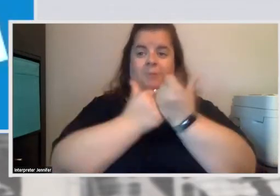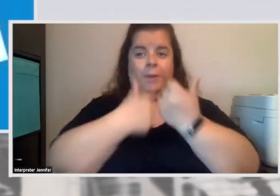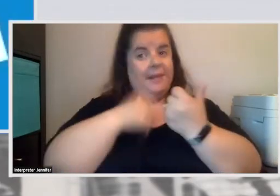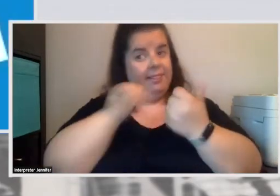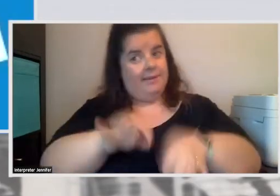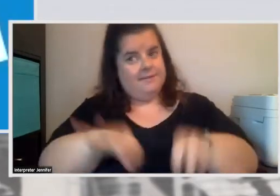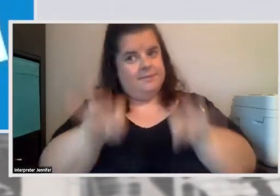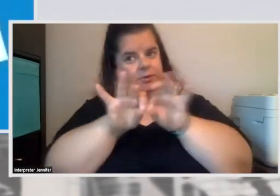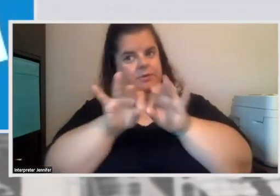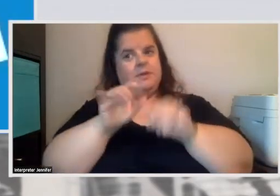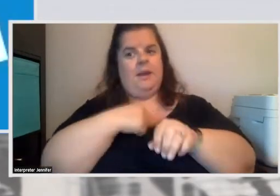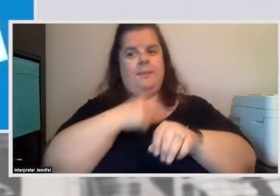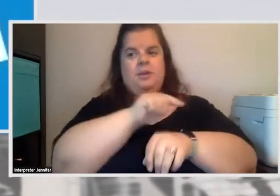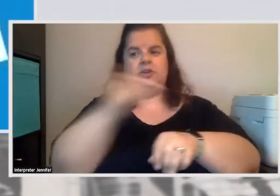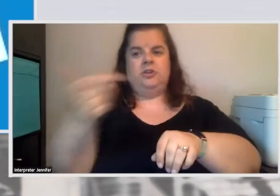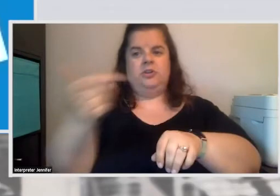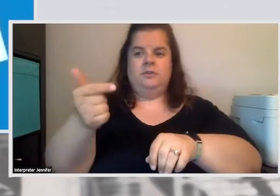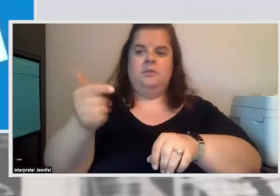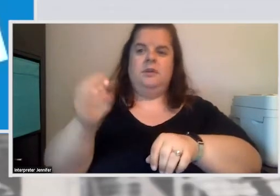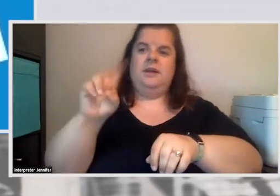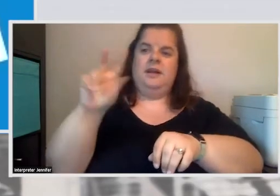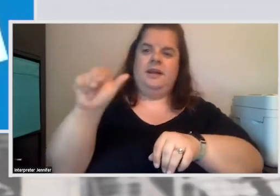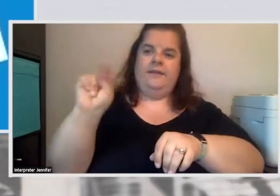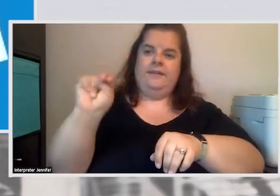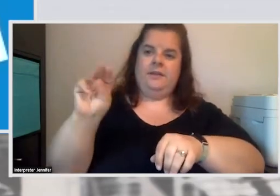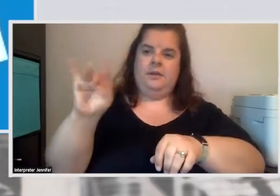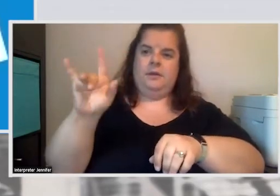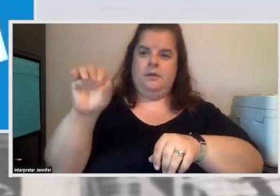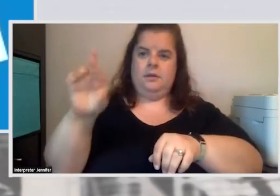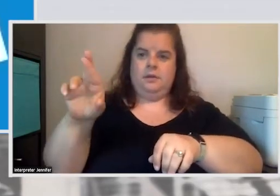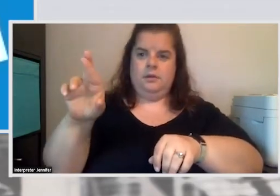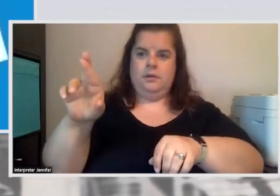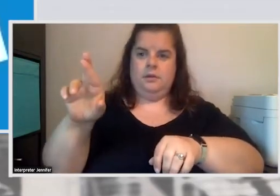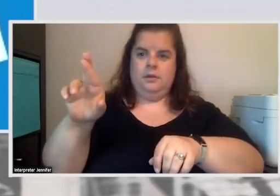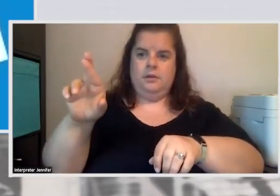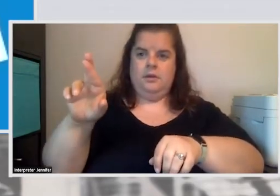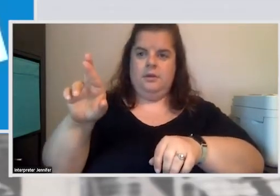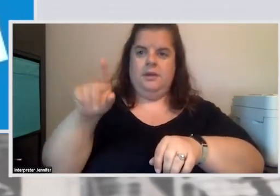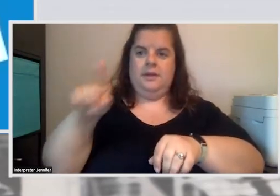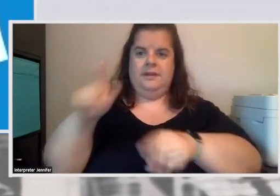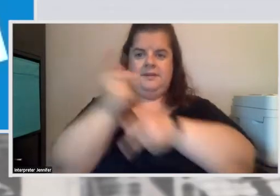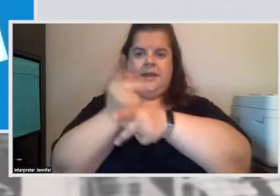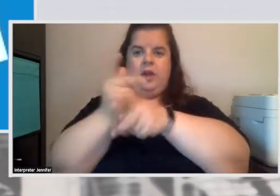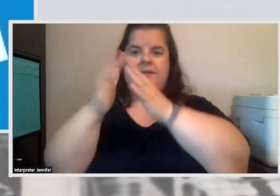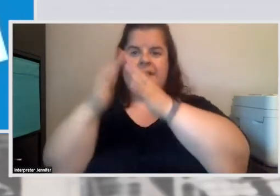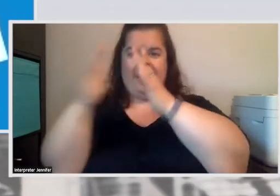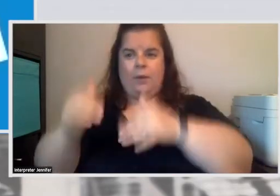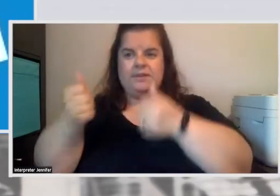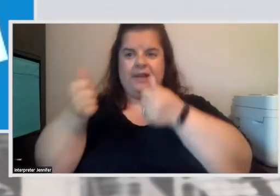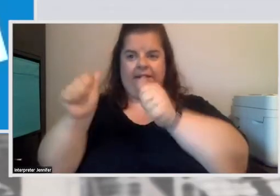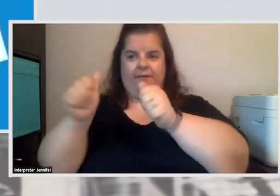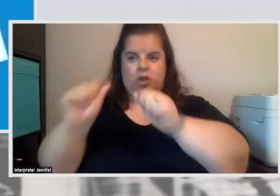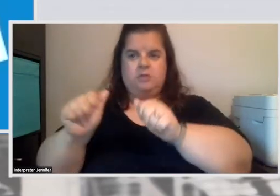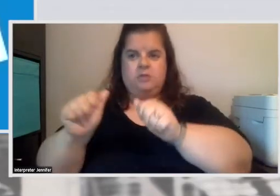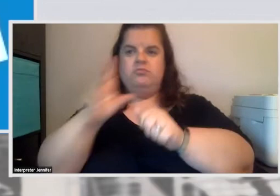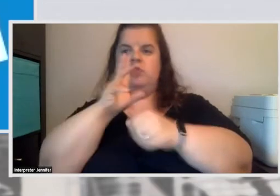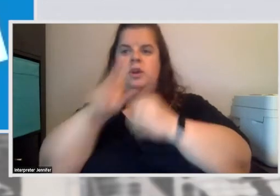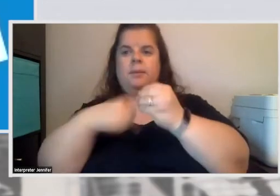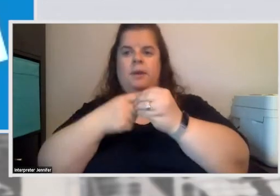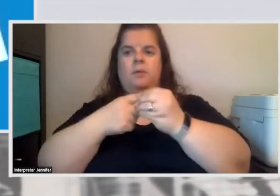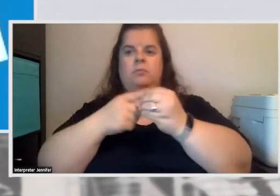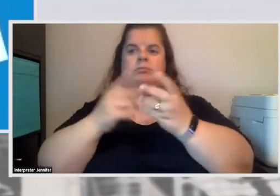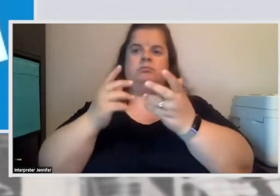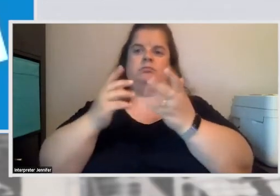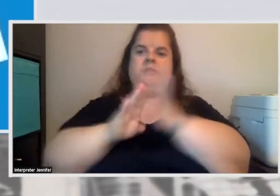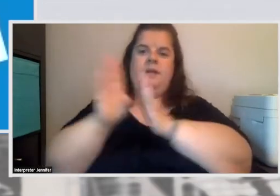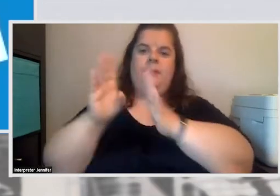I'm going to turn it over to my colleague, Evan Miller, who's, really leads all of our housing efforts, to talk a bit about our work in developing affordable